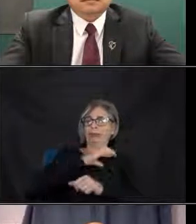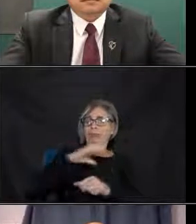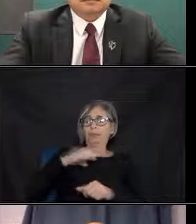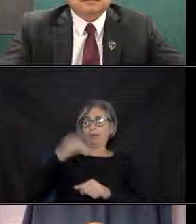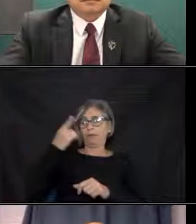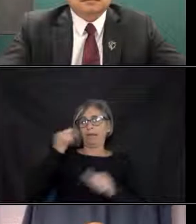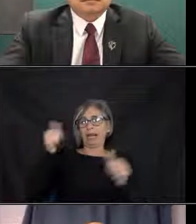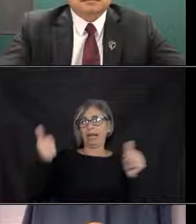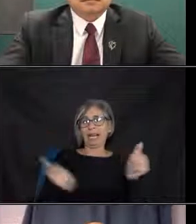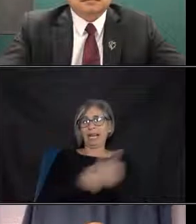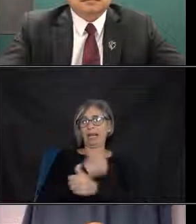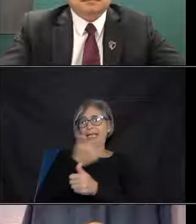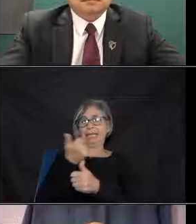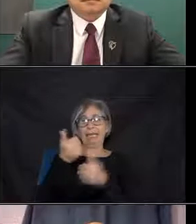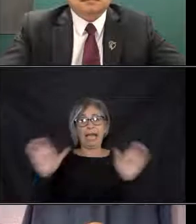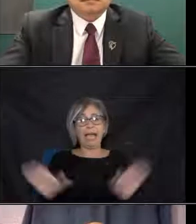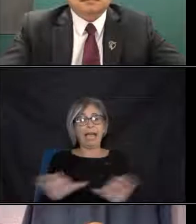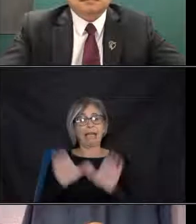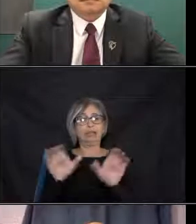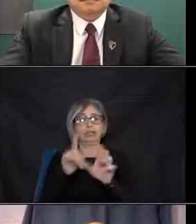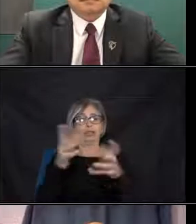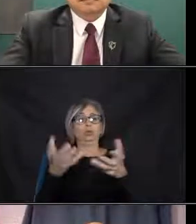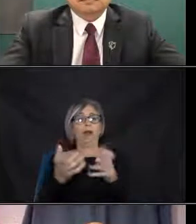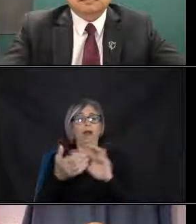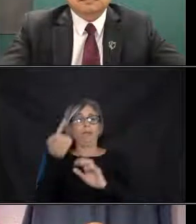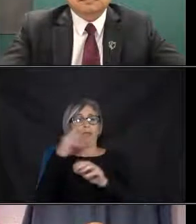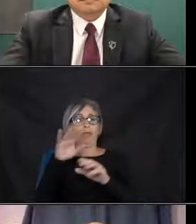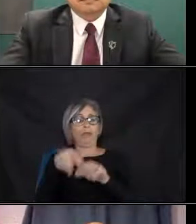any action they wish to take on this matter.